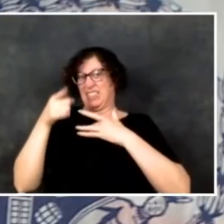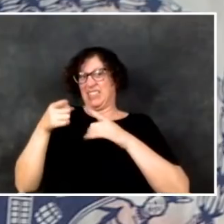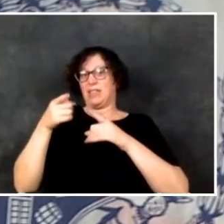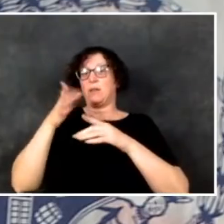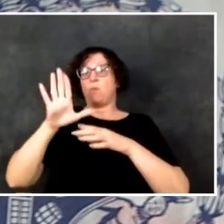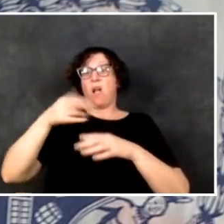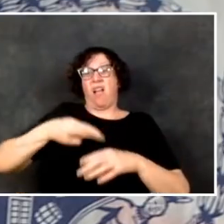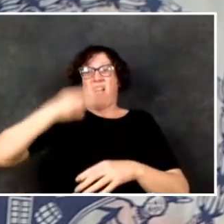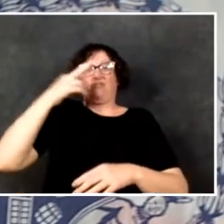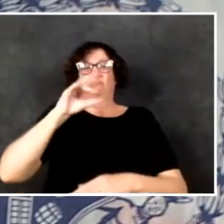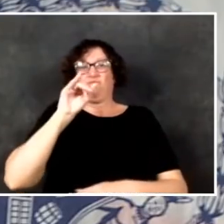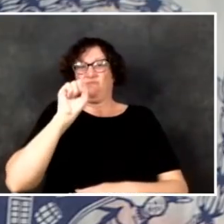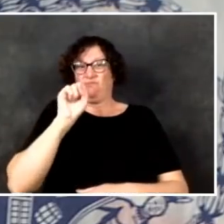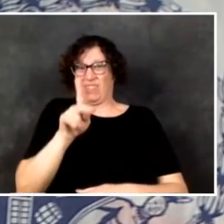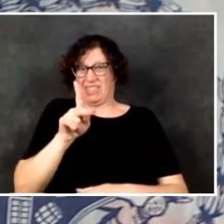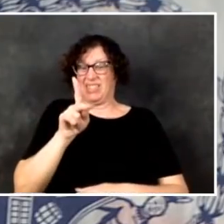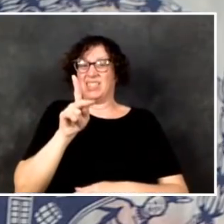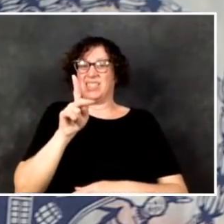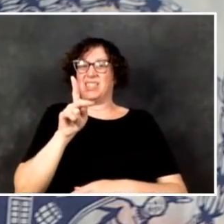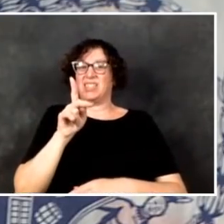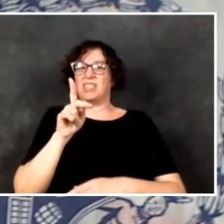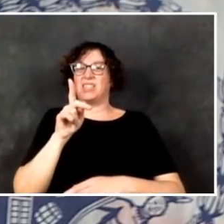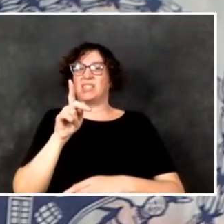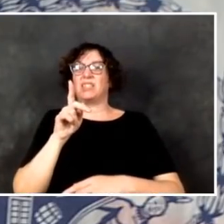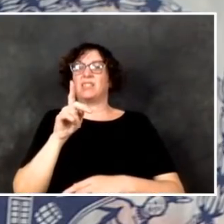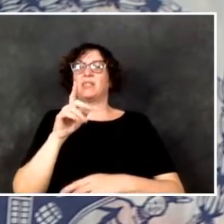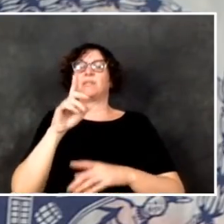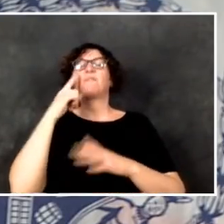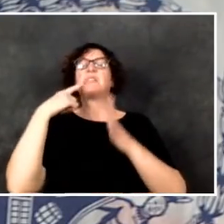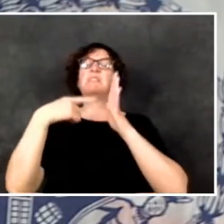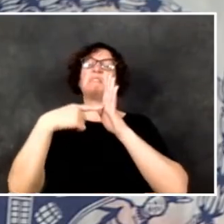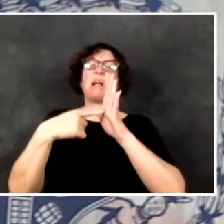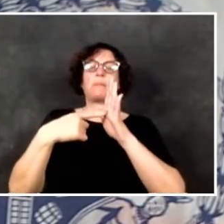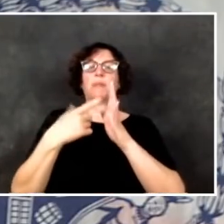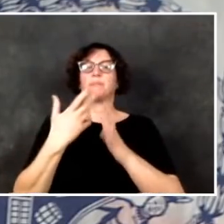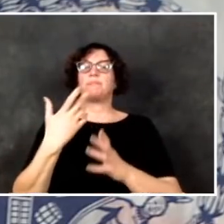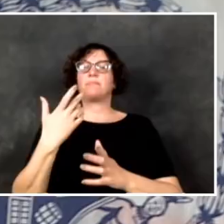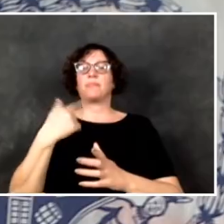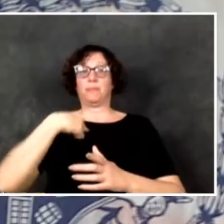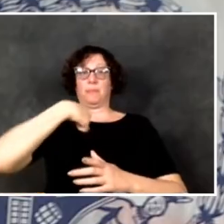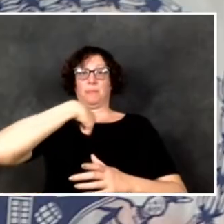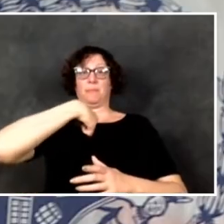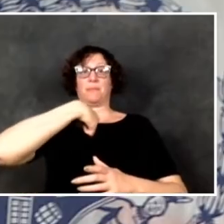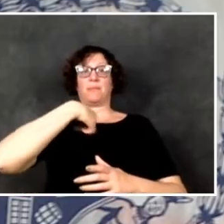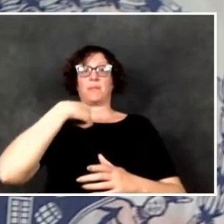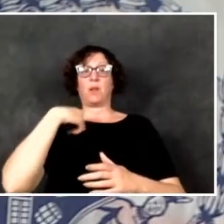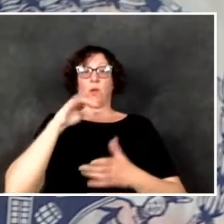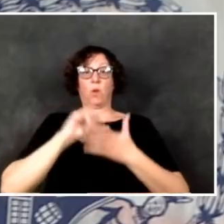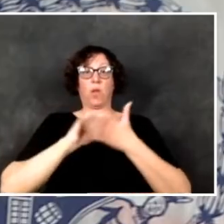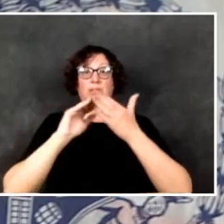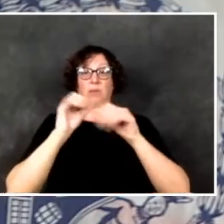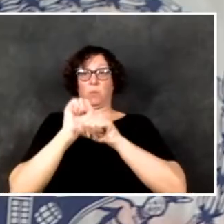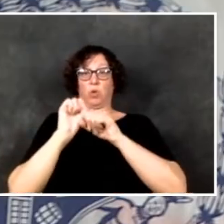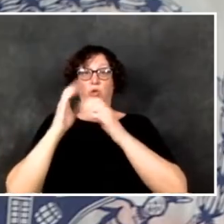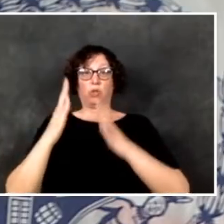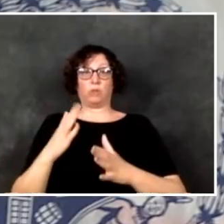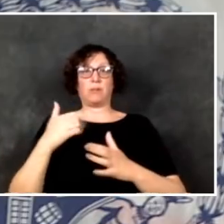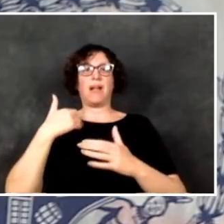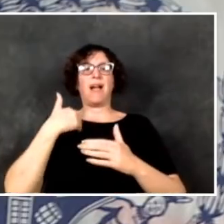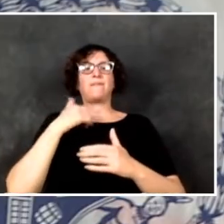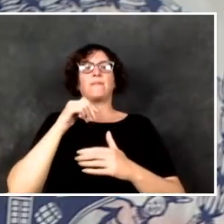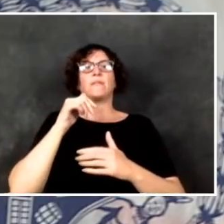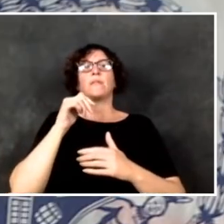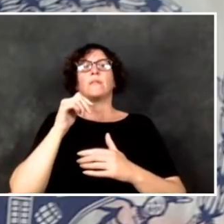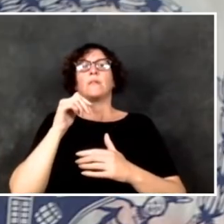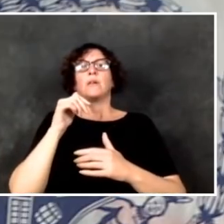I'm a city worker. I'll give an example. I have asthma, but it's not the kind of asthma that causes a threat in this situation. Other people could have very severe asthma,